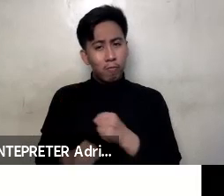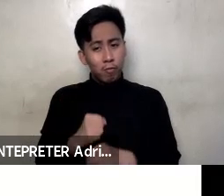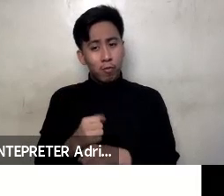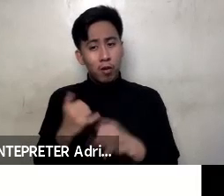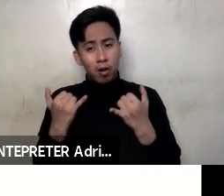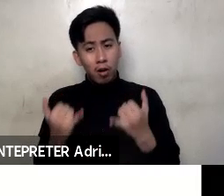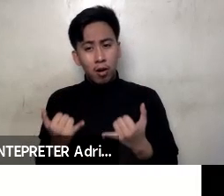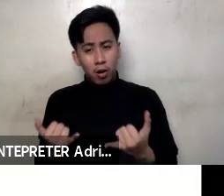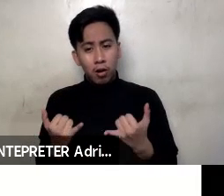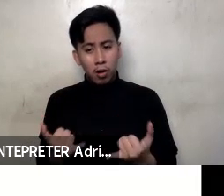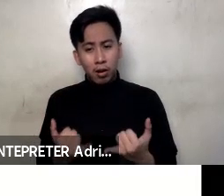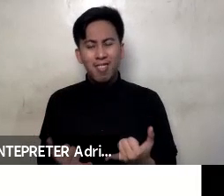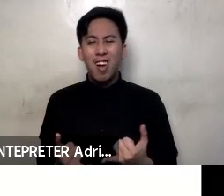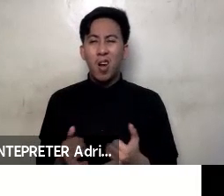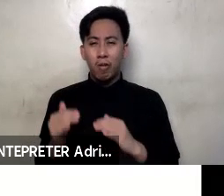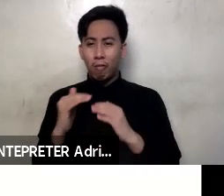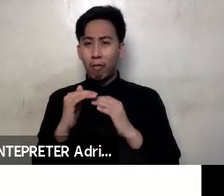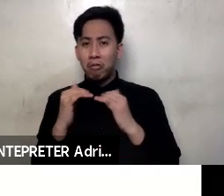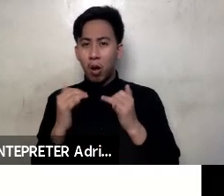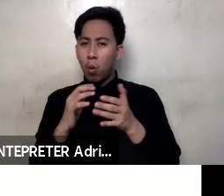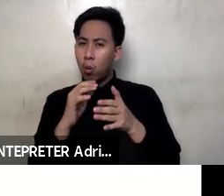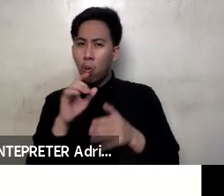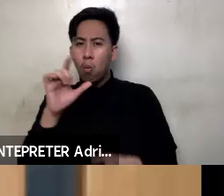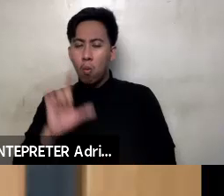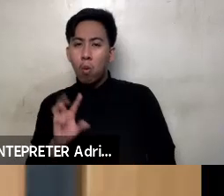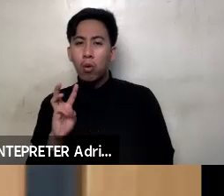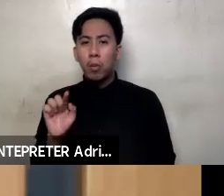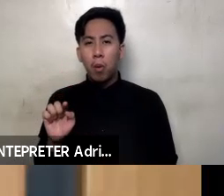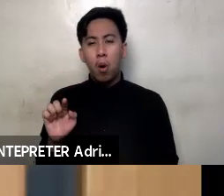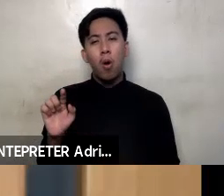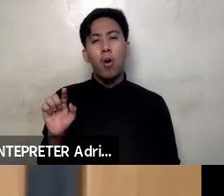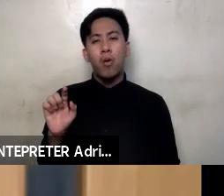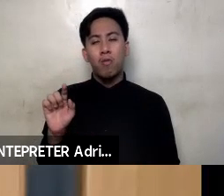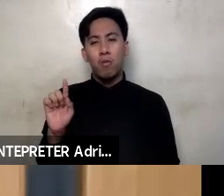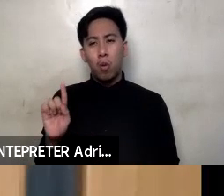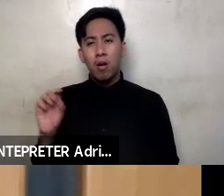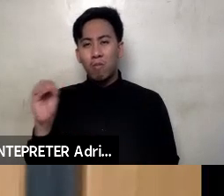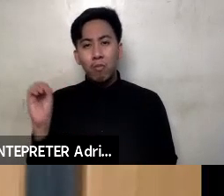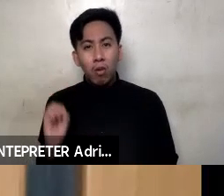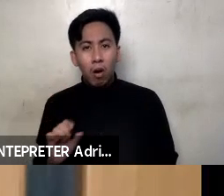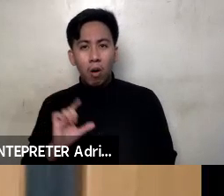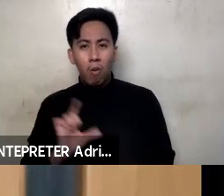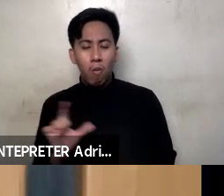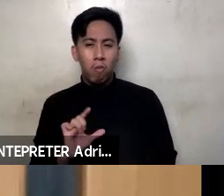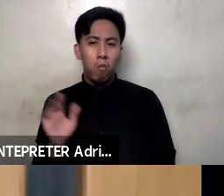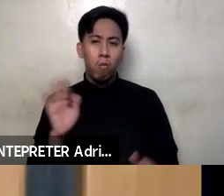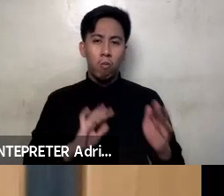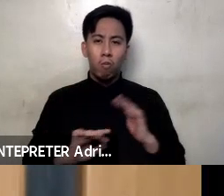6.1% in the year 2020. And the nutritional status of our 0 to